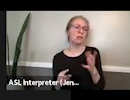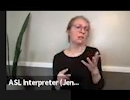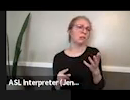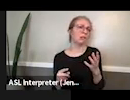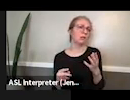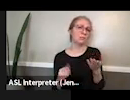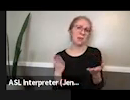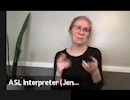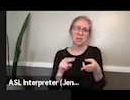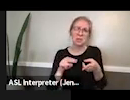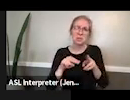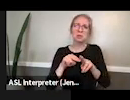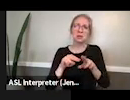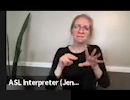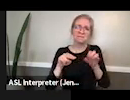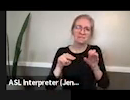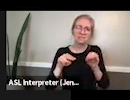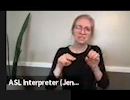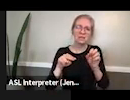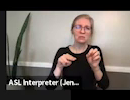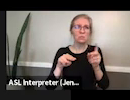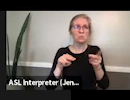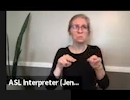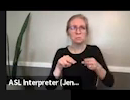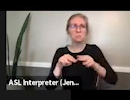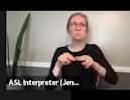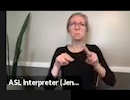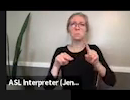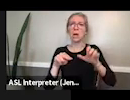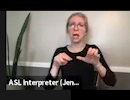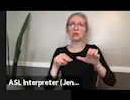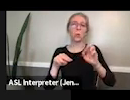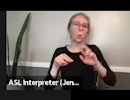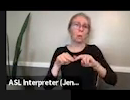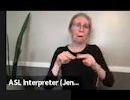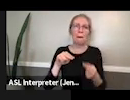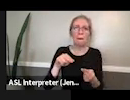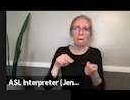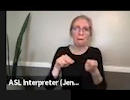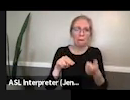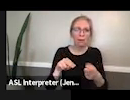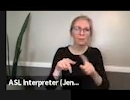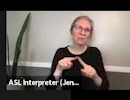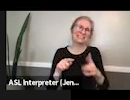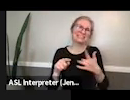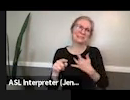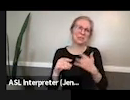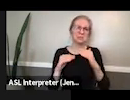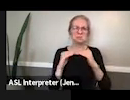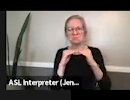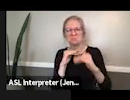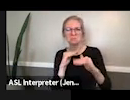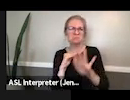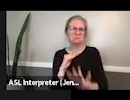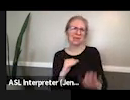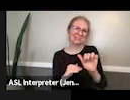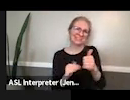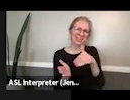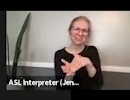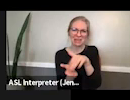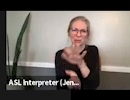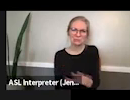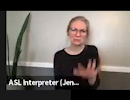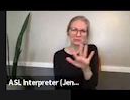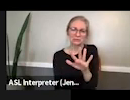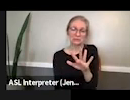100 or 50, or it'll go down. But for the most part, we're around the 10,000 figure. If I had to say what the